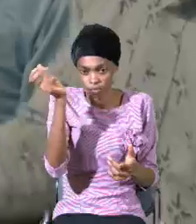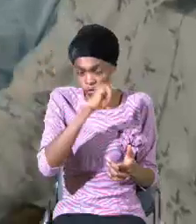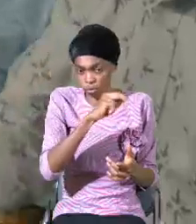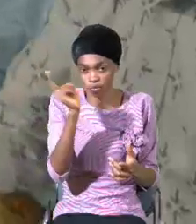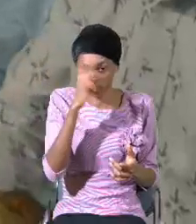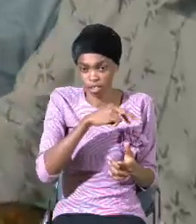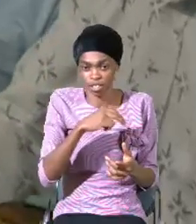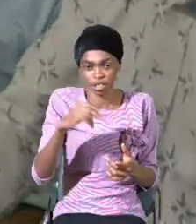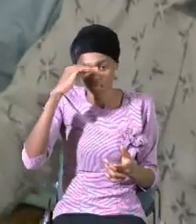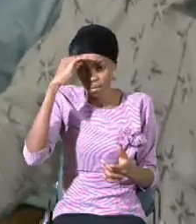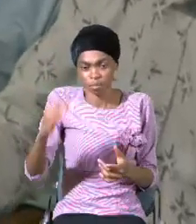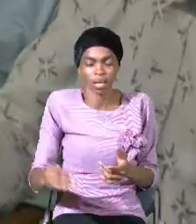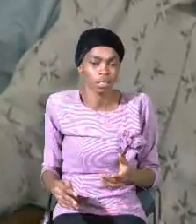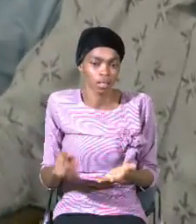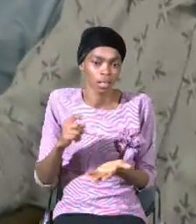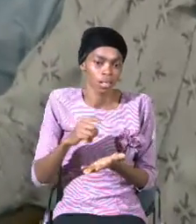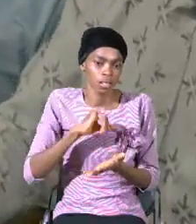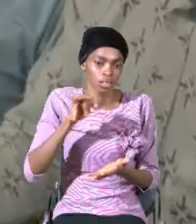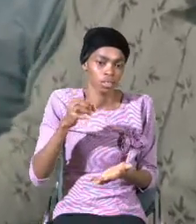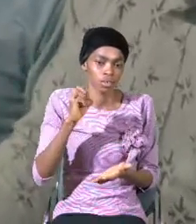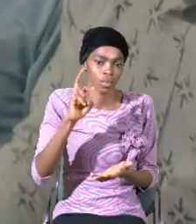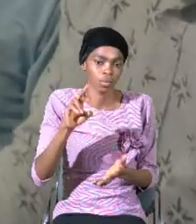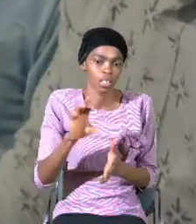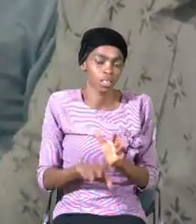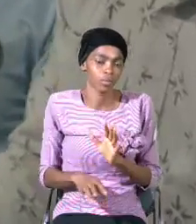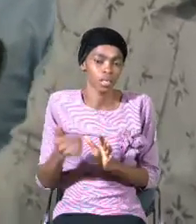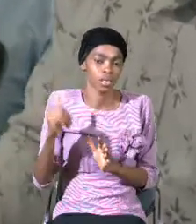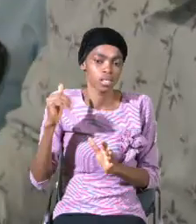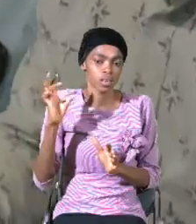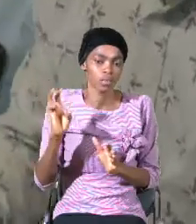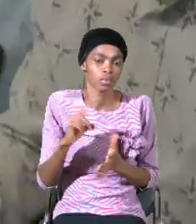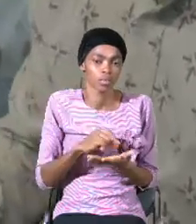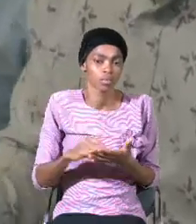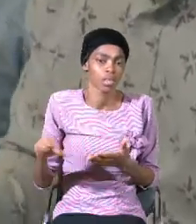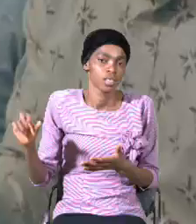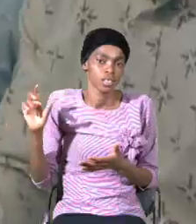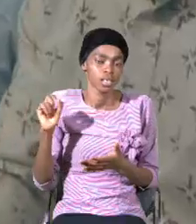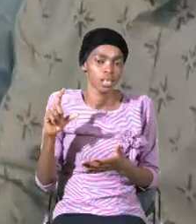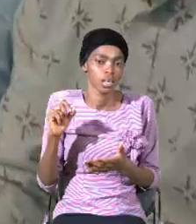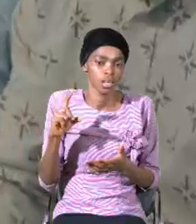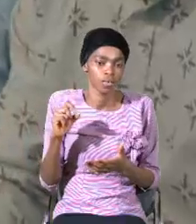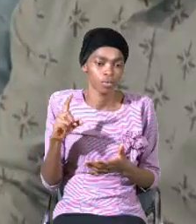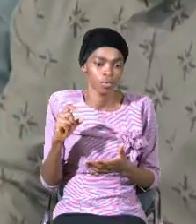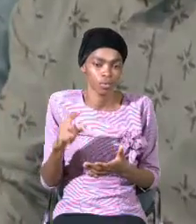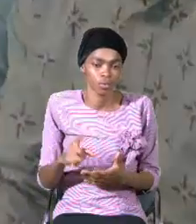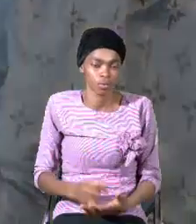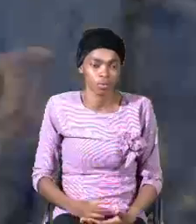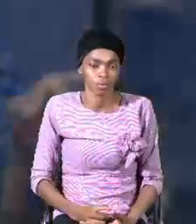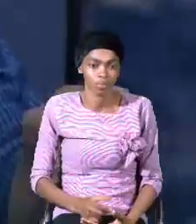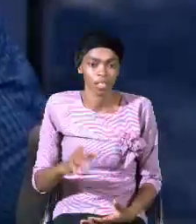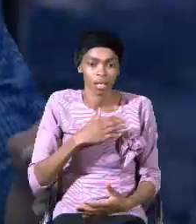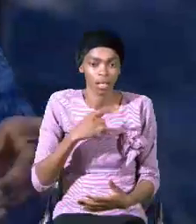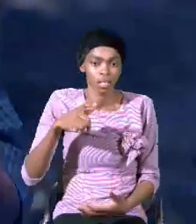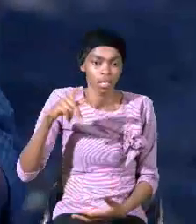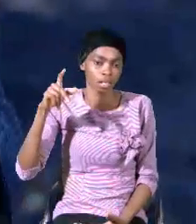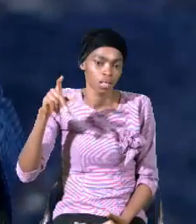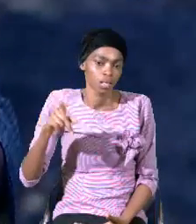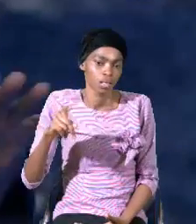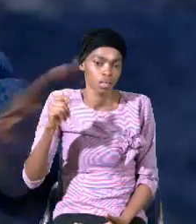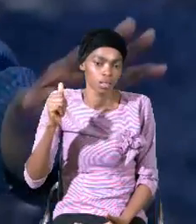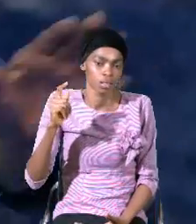reading from verse 11. Jeremiah chapter 17, verse 11. As the partridge sitteth on eggs